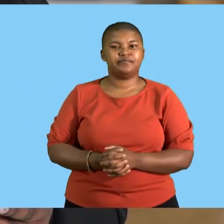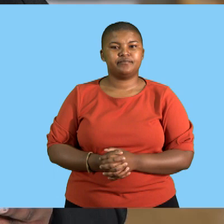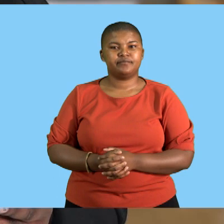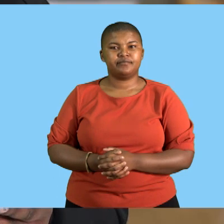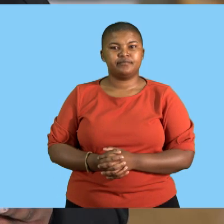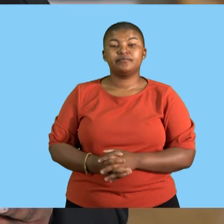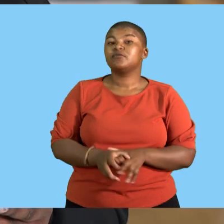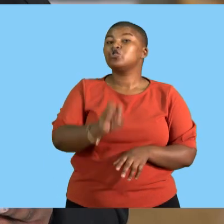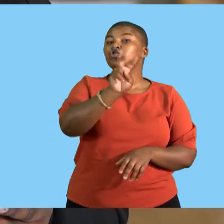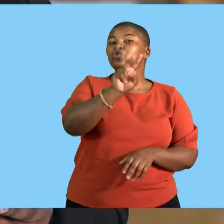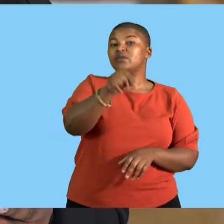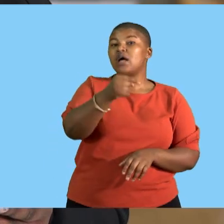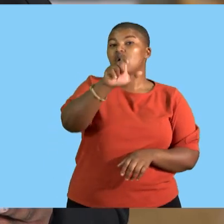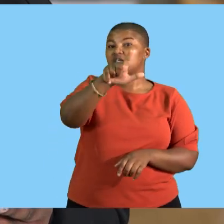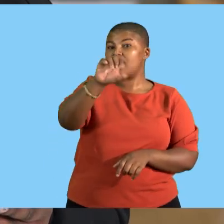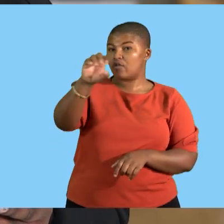2,700